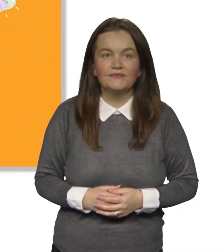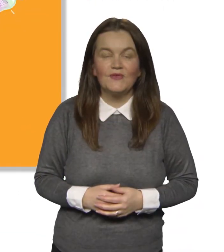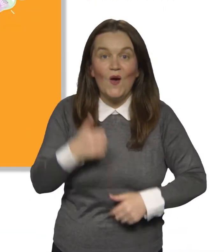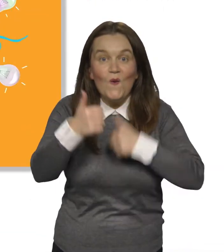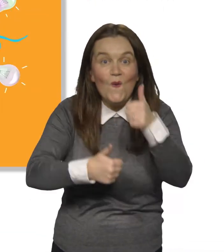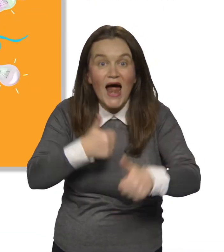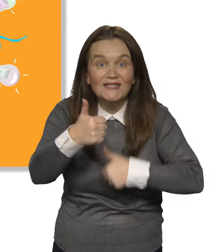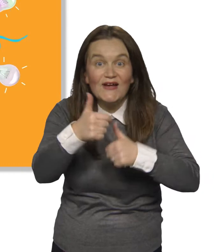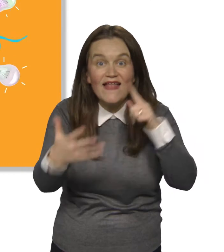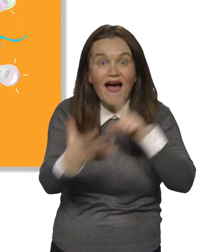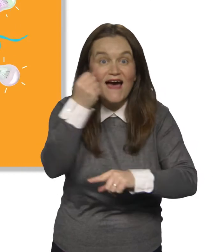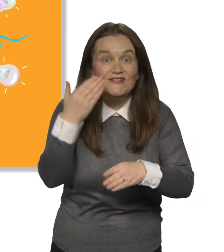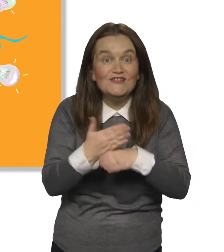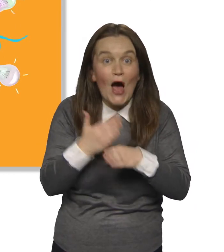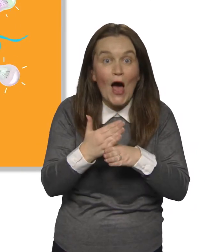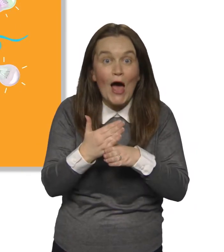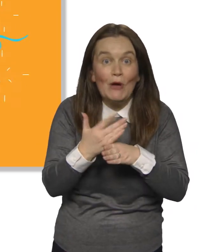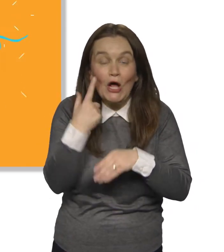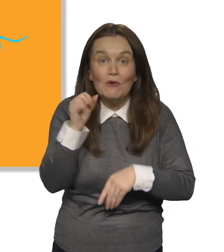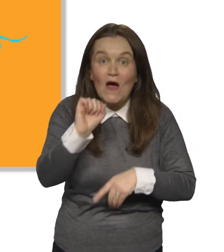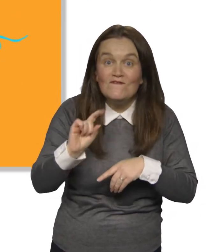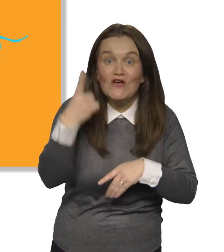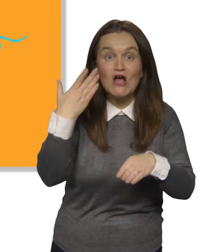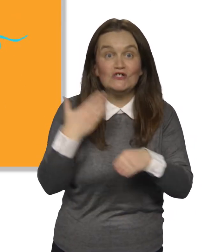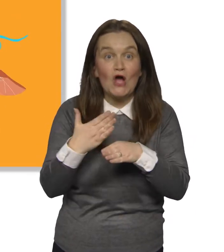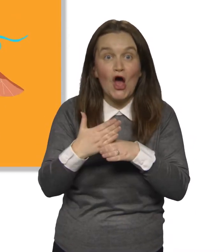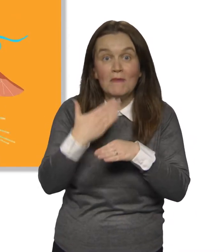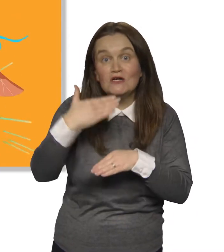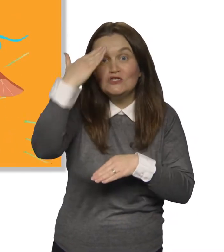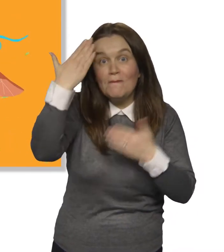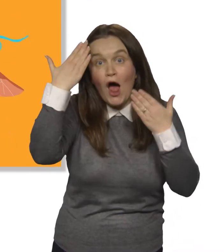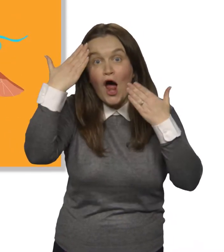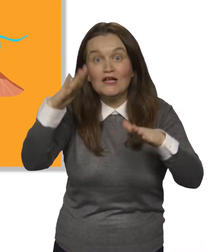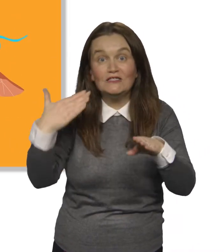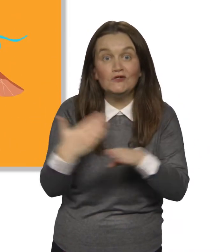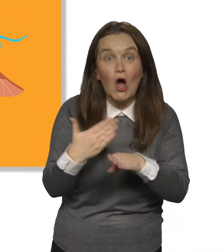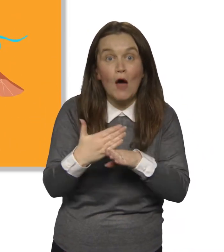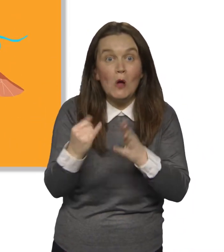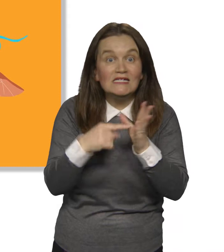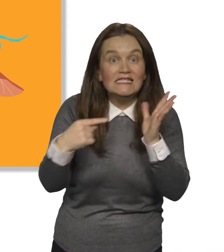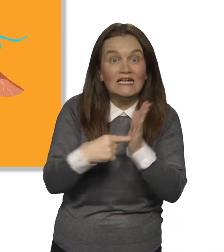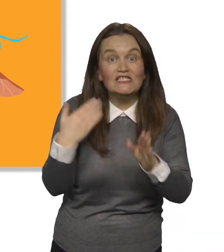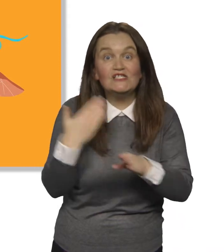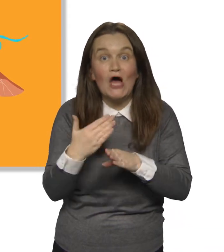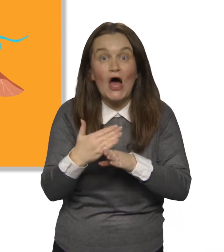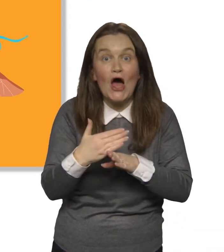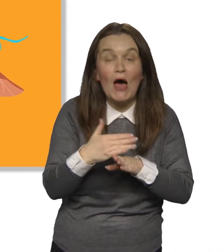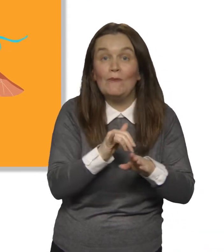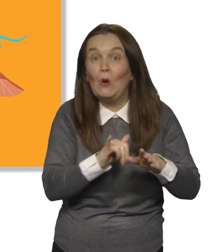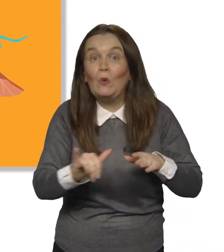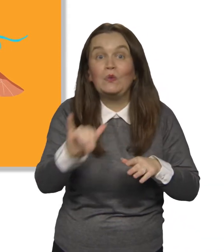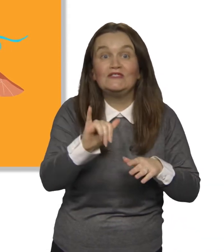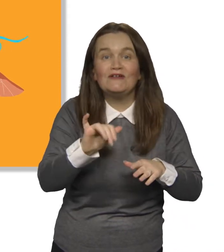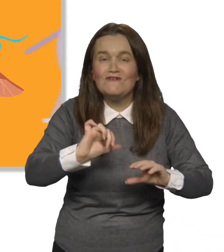Well done, you've got that job. It could be your first job, a summer holiday job or a Saturday job. Whichever it is,